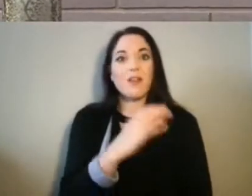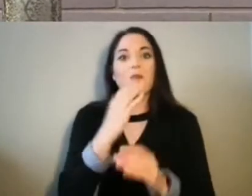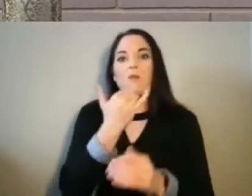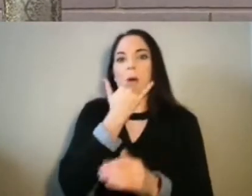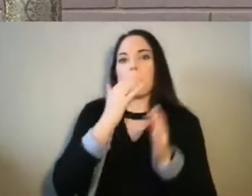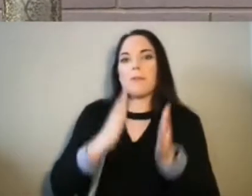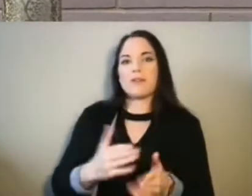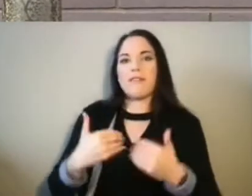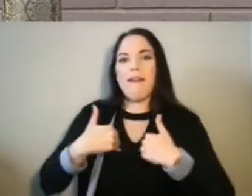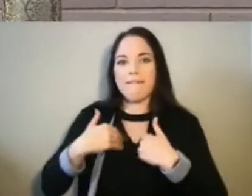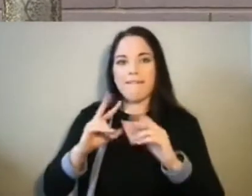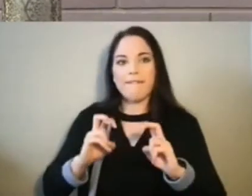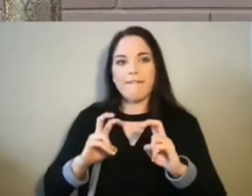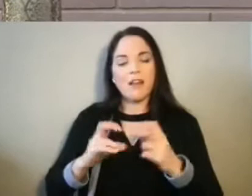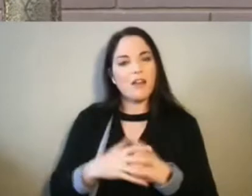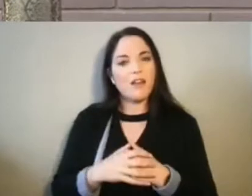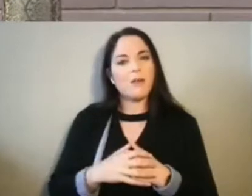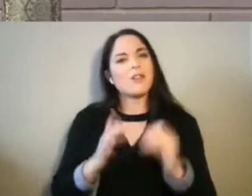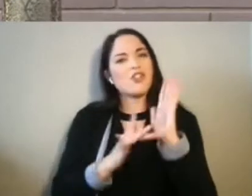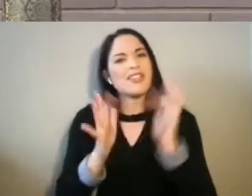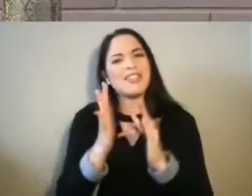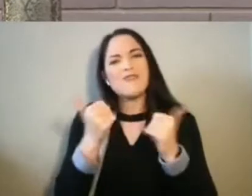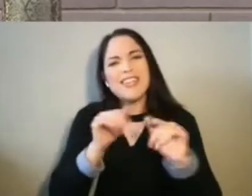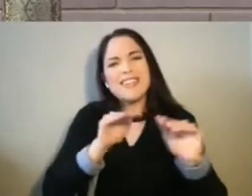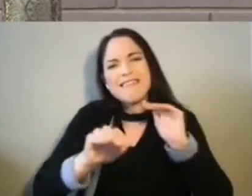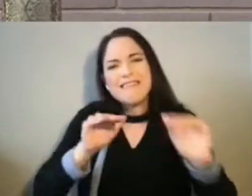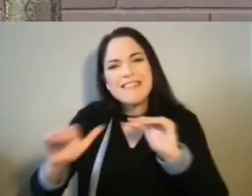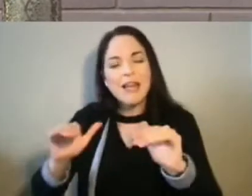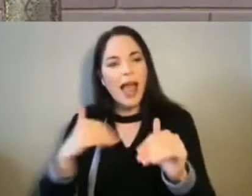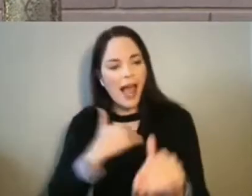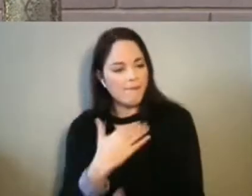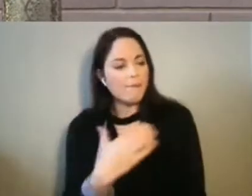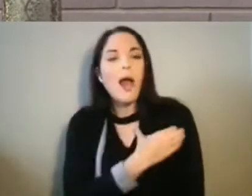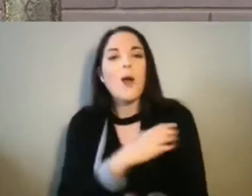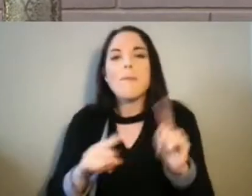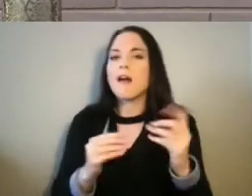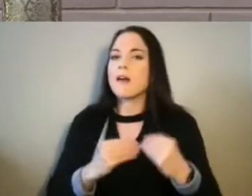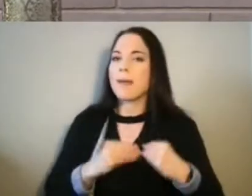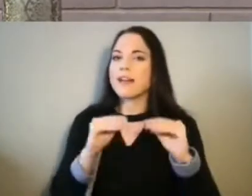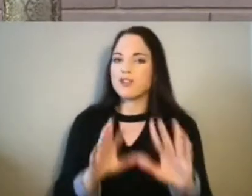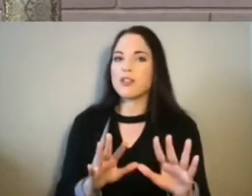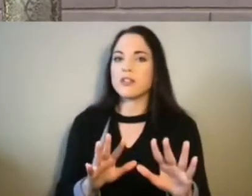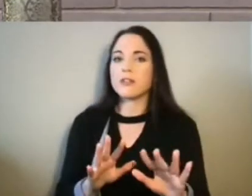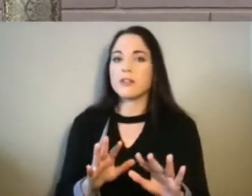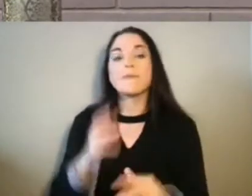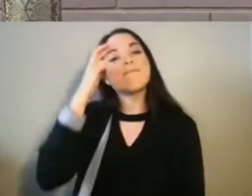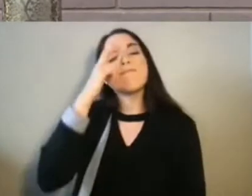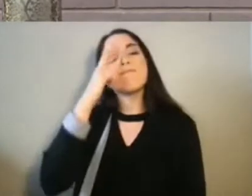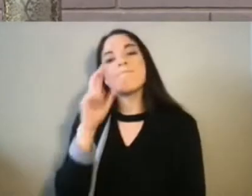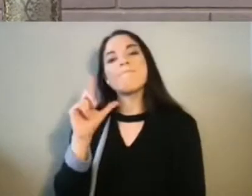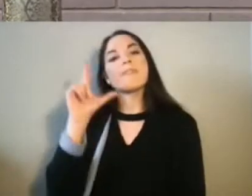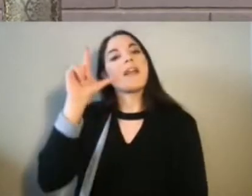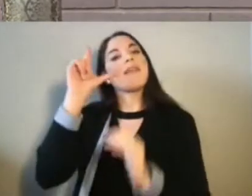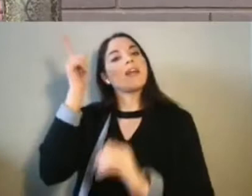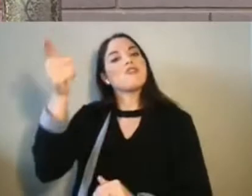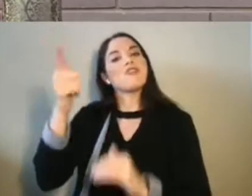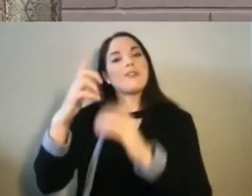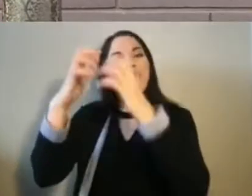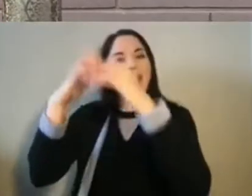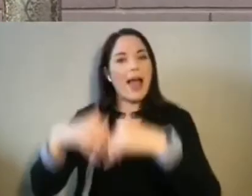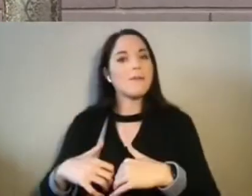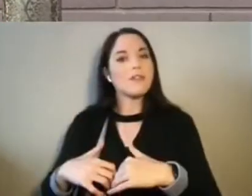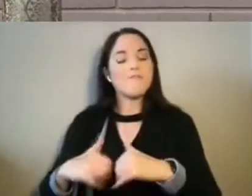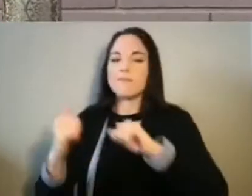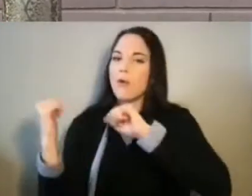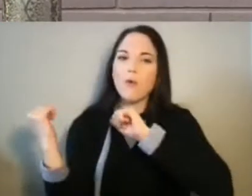equality. Rome fell, as did the temple in Jerusalem. It fell in all its